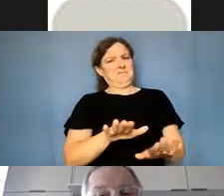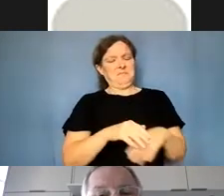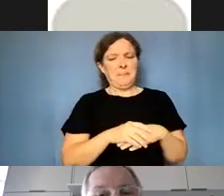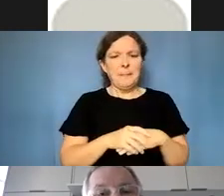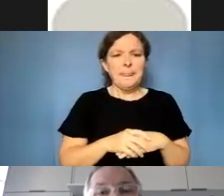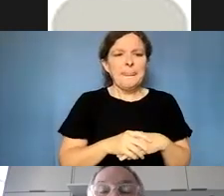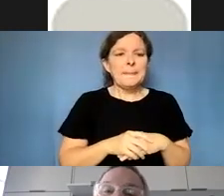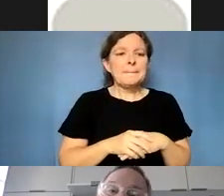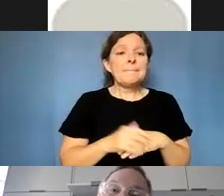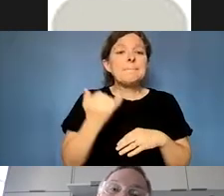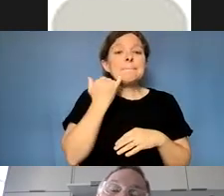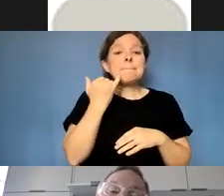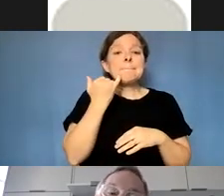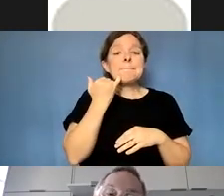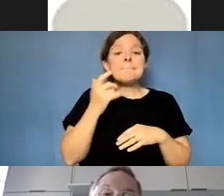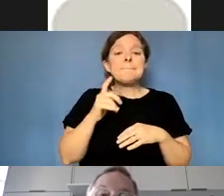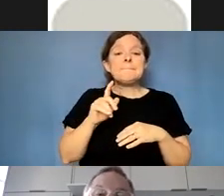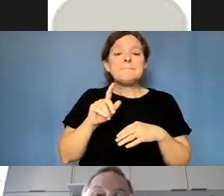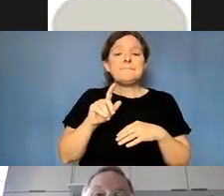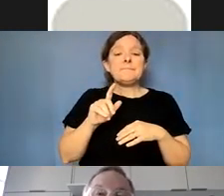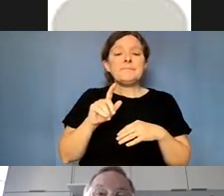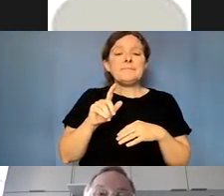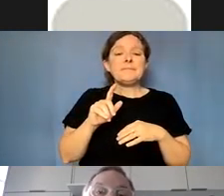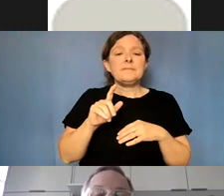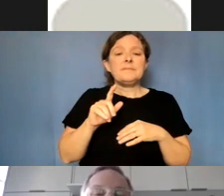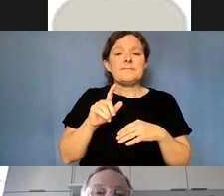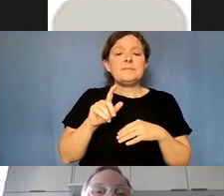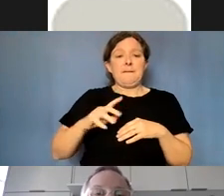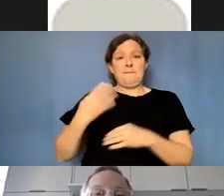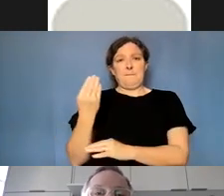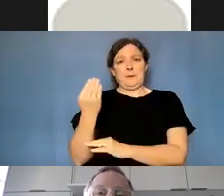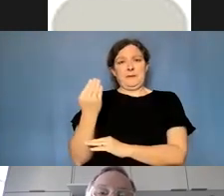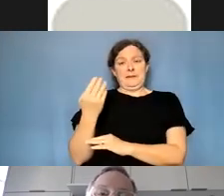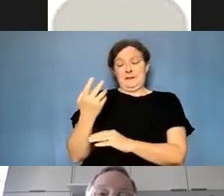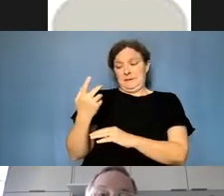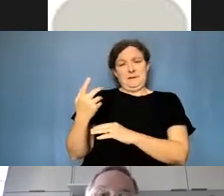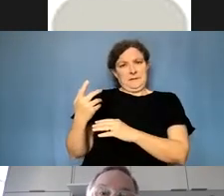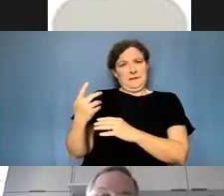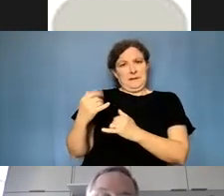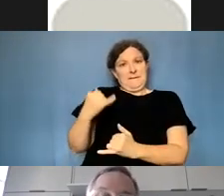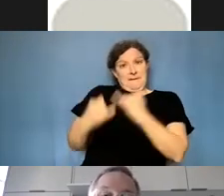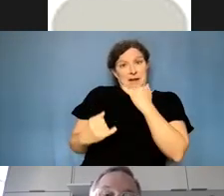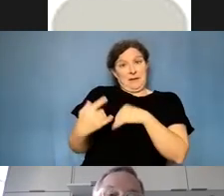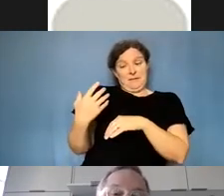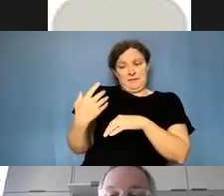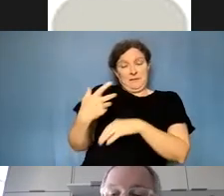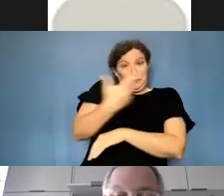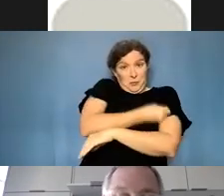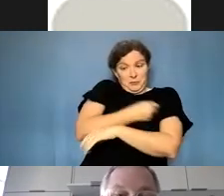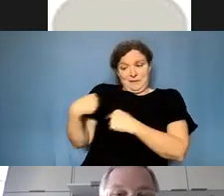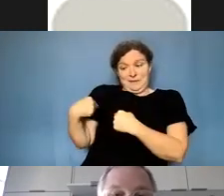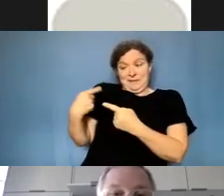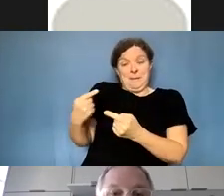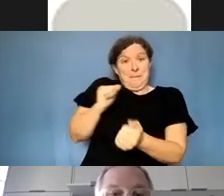considered fully vaccinated until 14 days or longer after your final dose of your